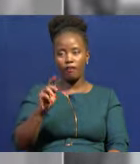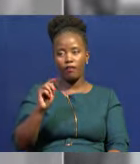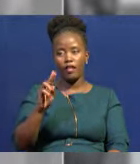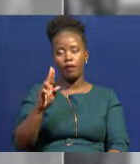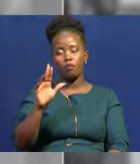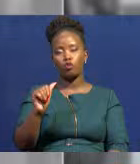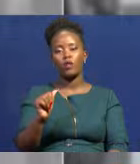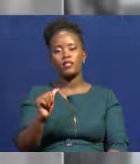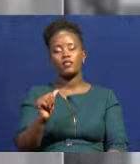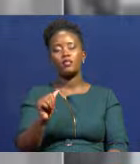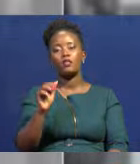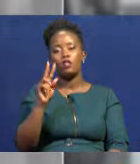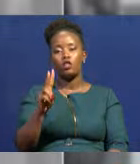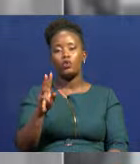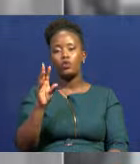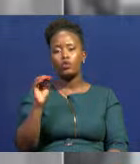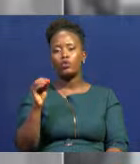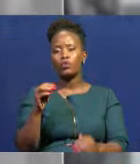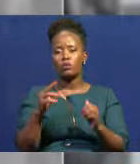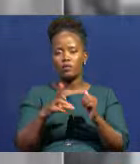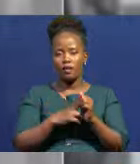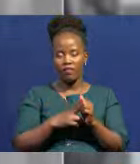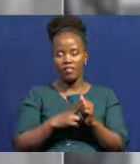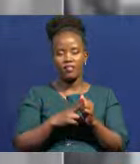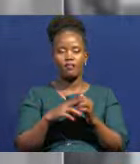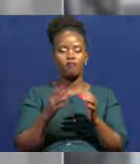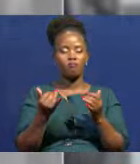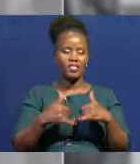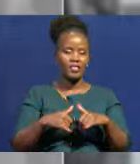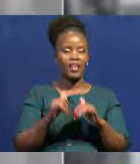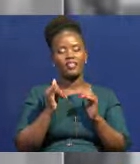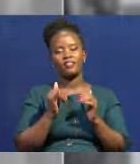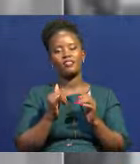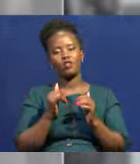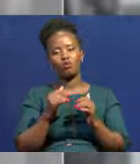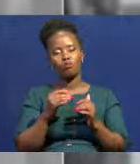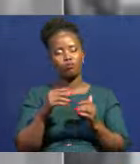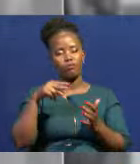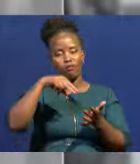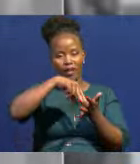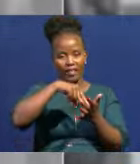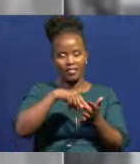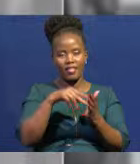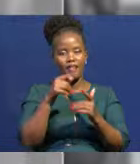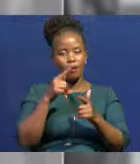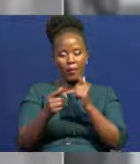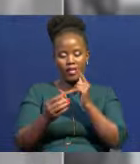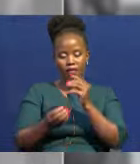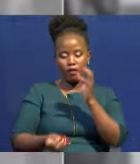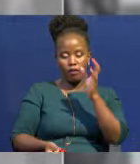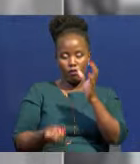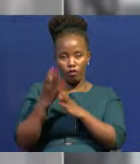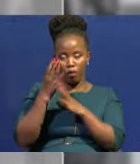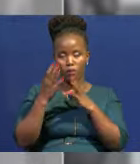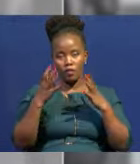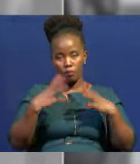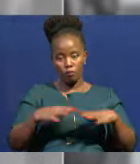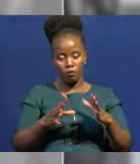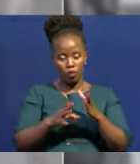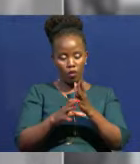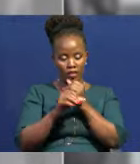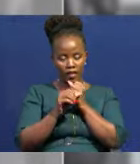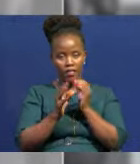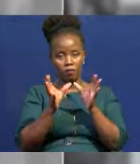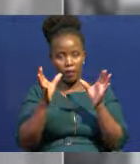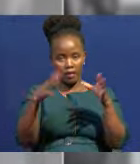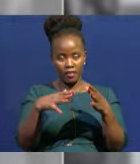Katuku initially planned to try and recapture the Mwala seat, but changed his mind and formed the People's Trust Party to contest